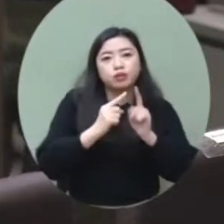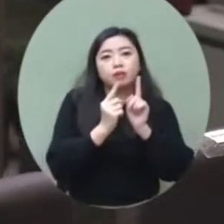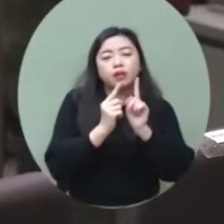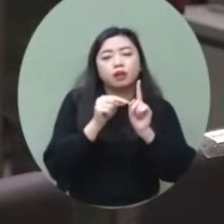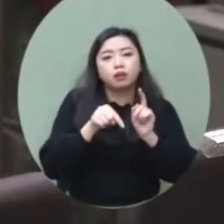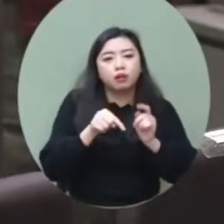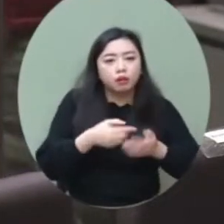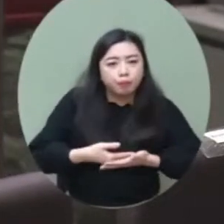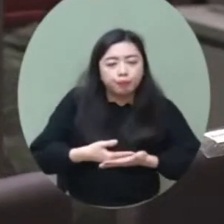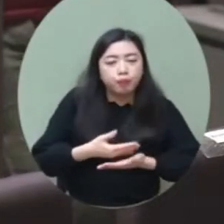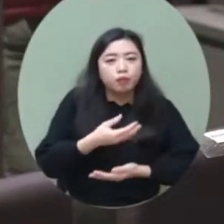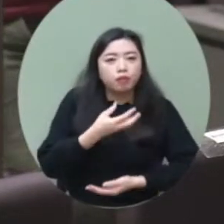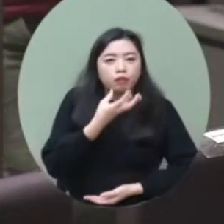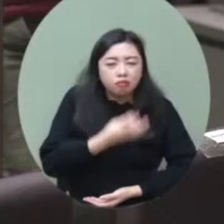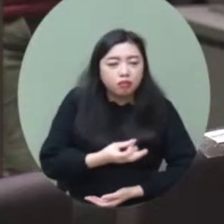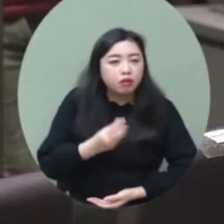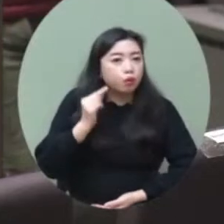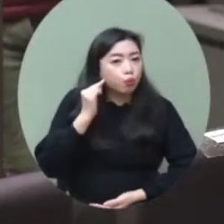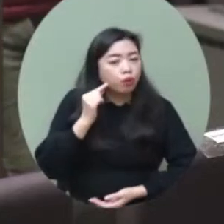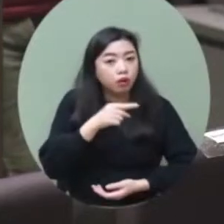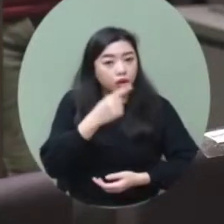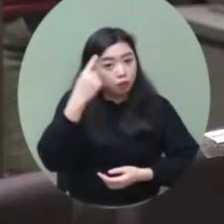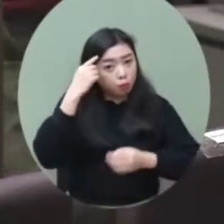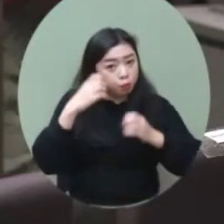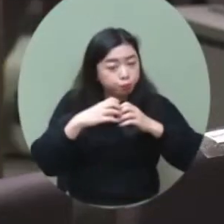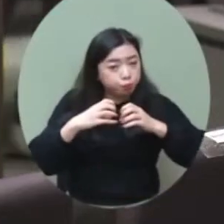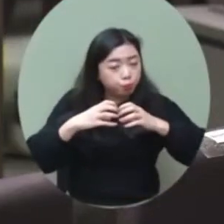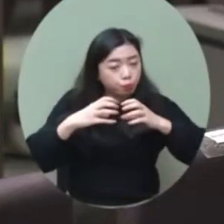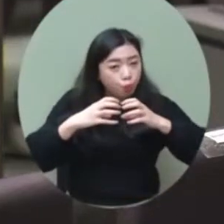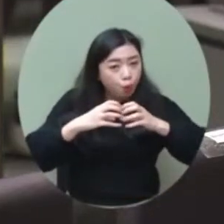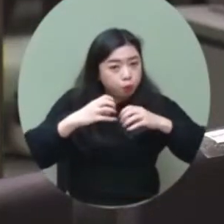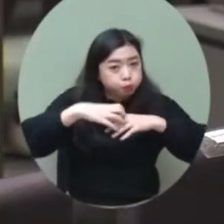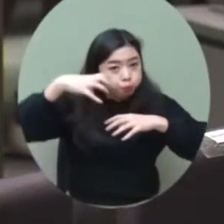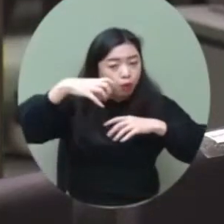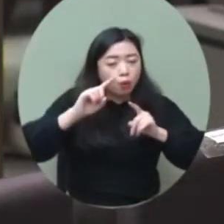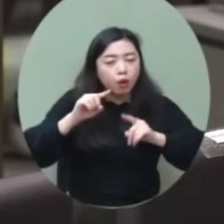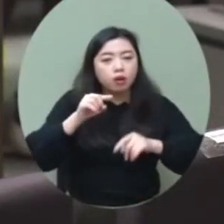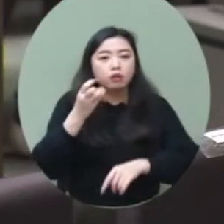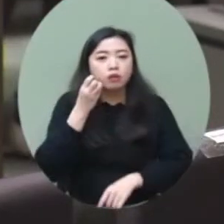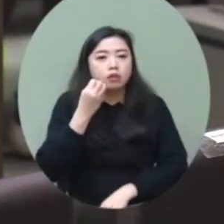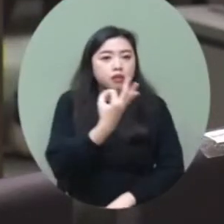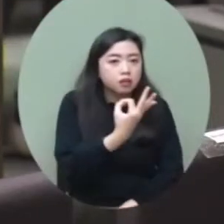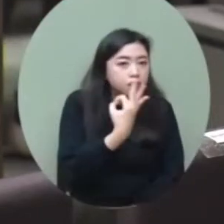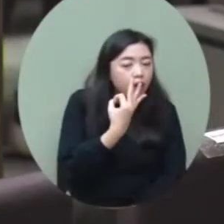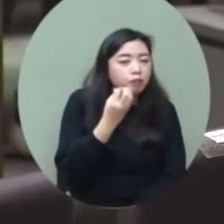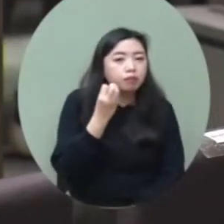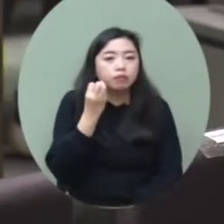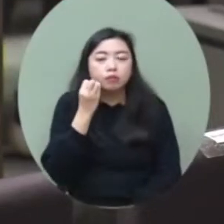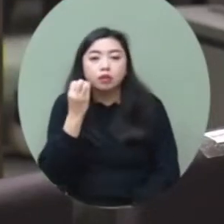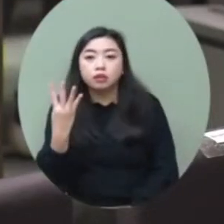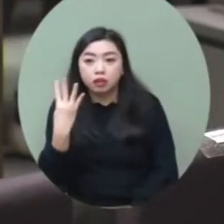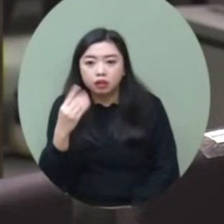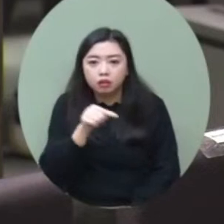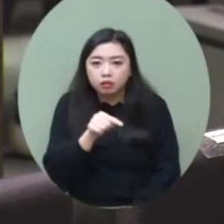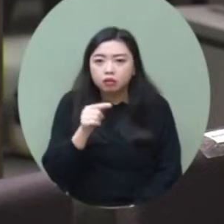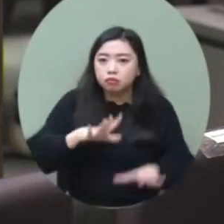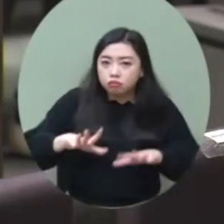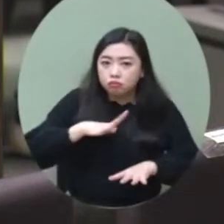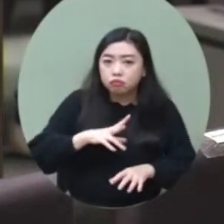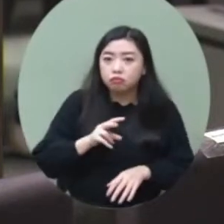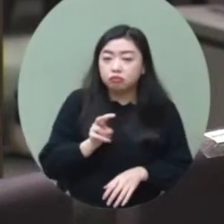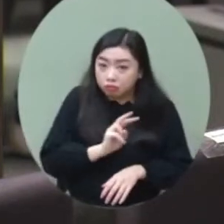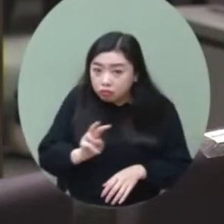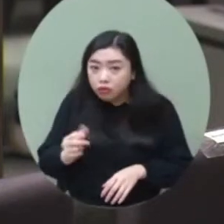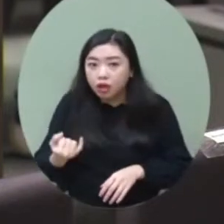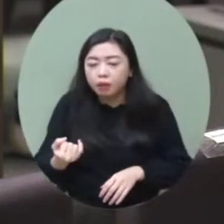the 3-year-old and the 4-year-old case. There have been studies from other countries such as Sweden that also discovered